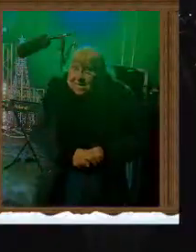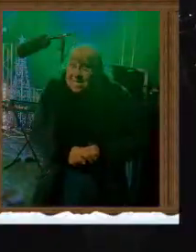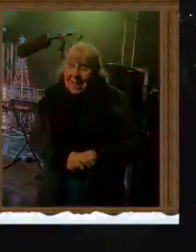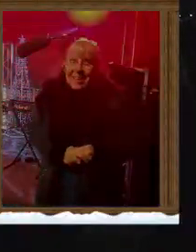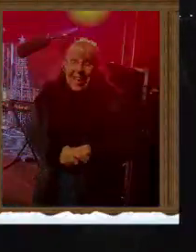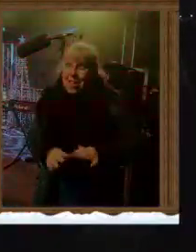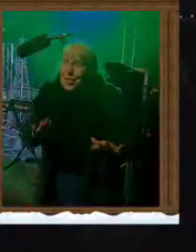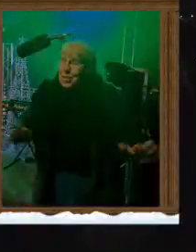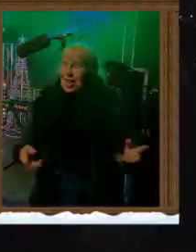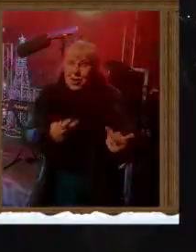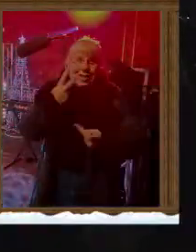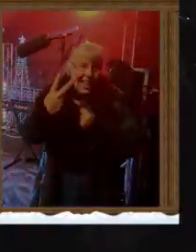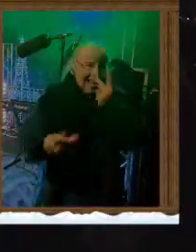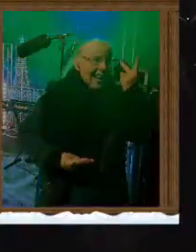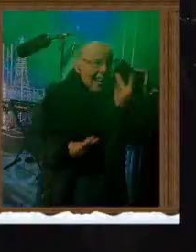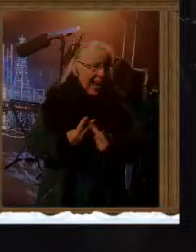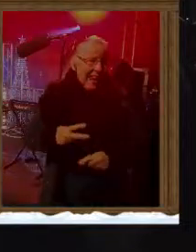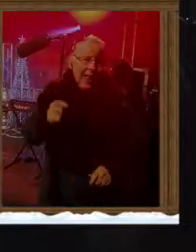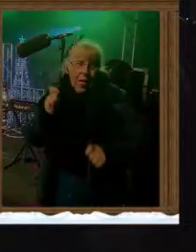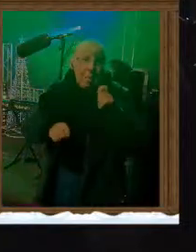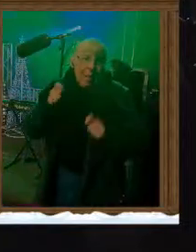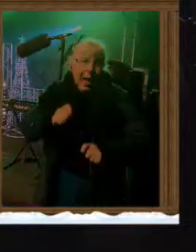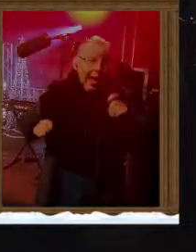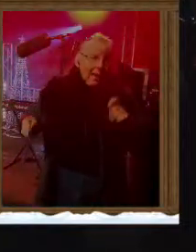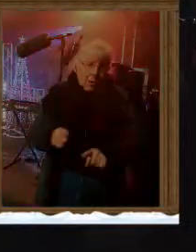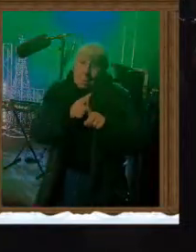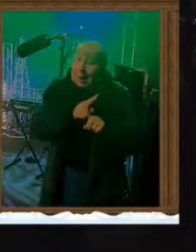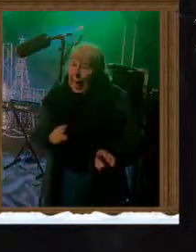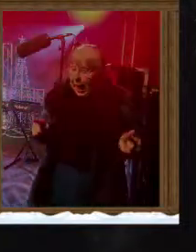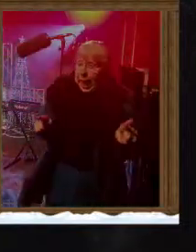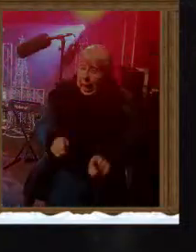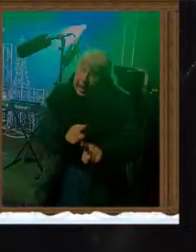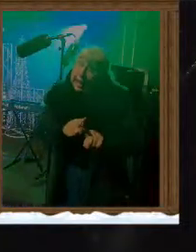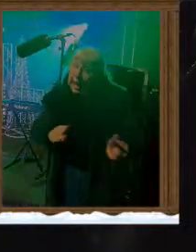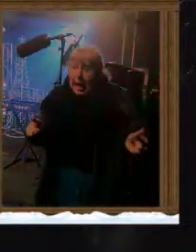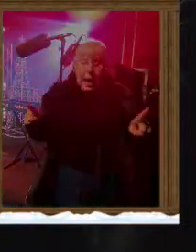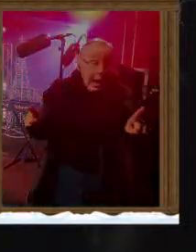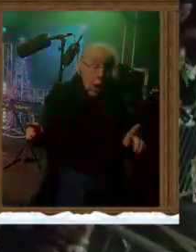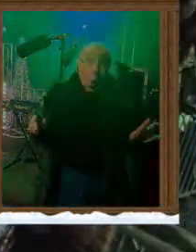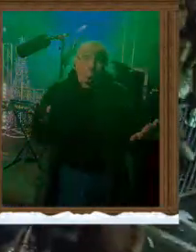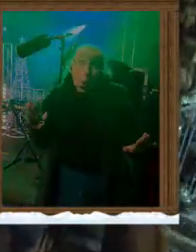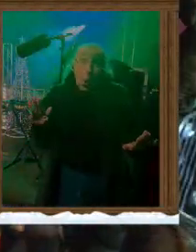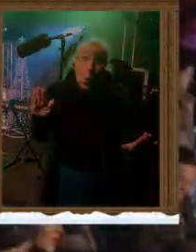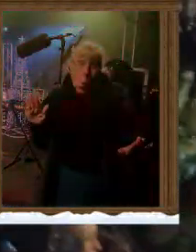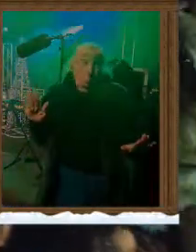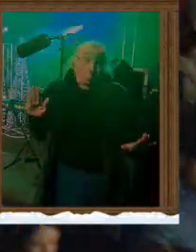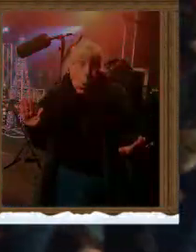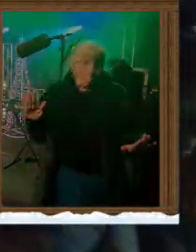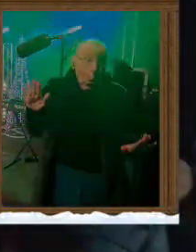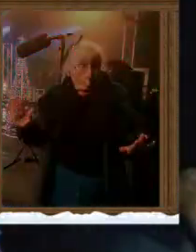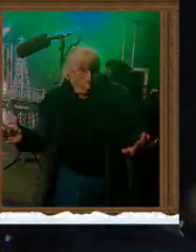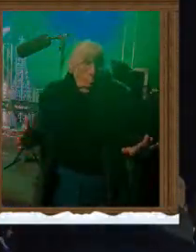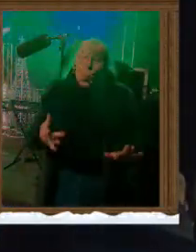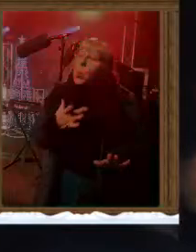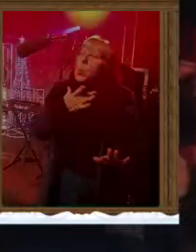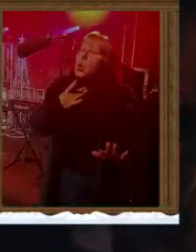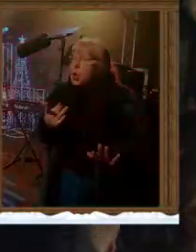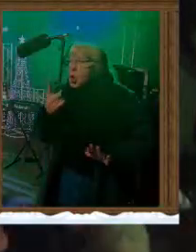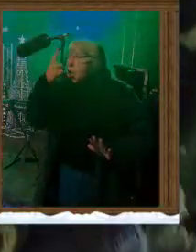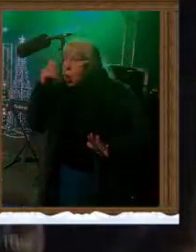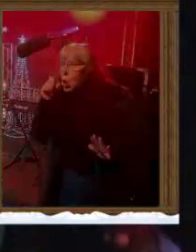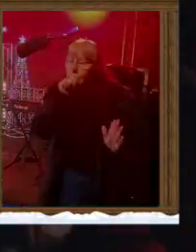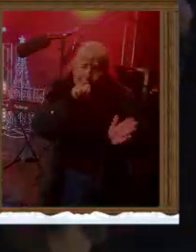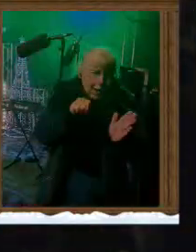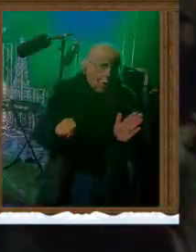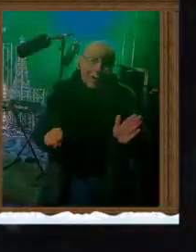When the kids start singing and the band begins to play. Oh, I wish